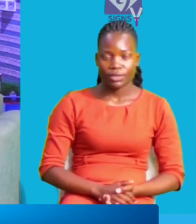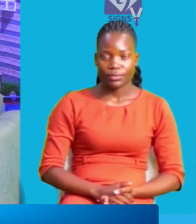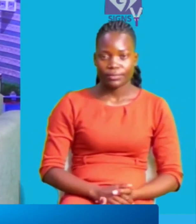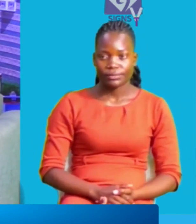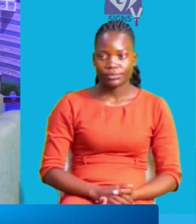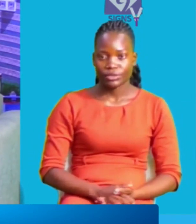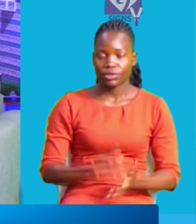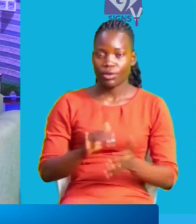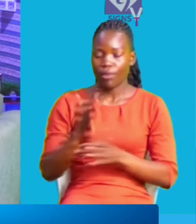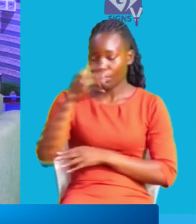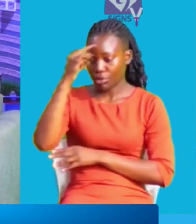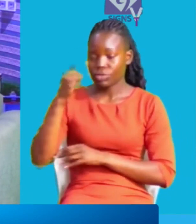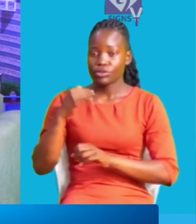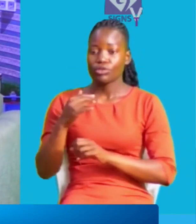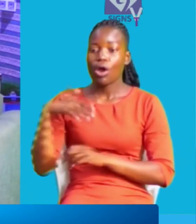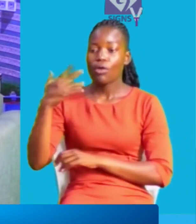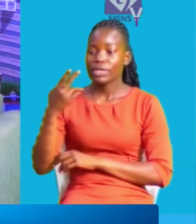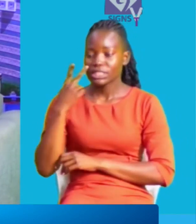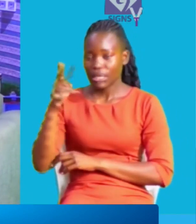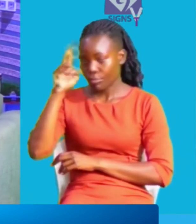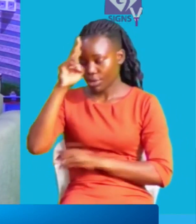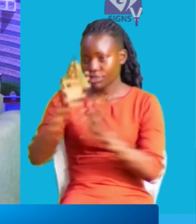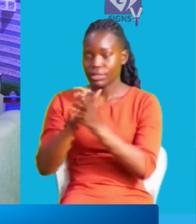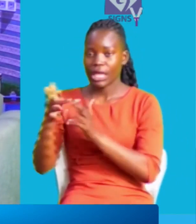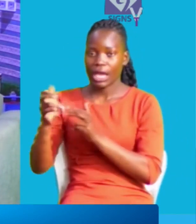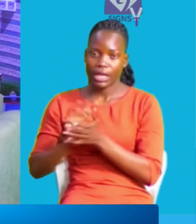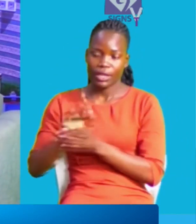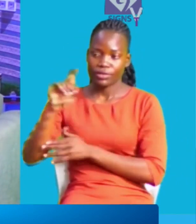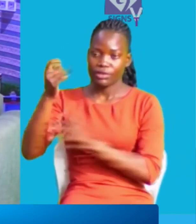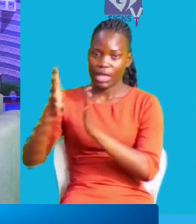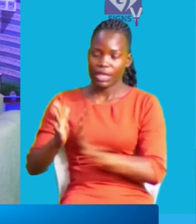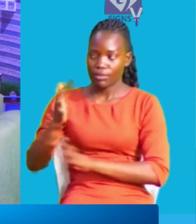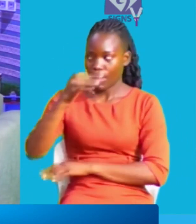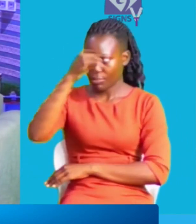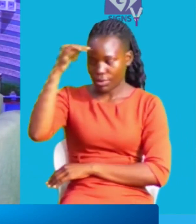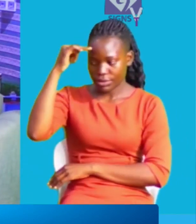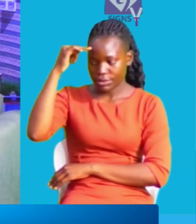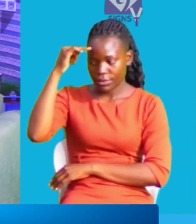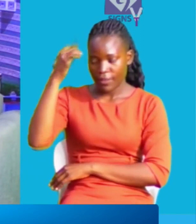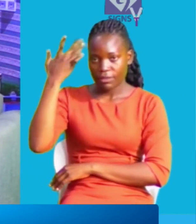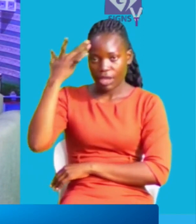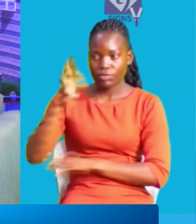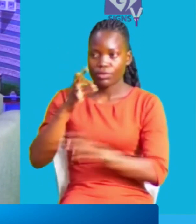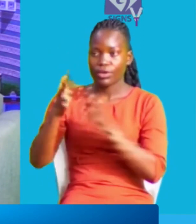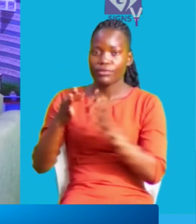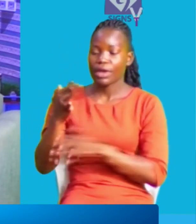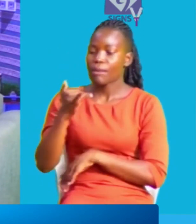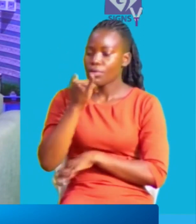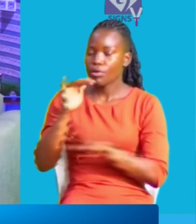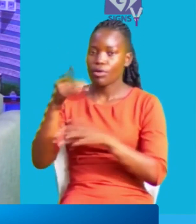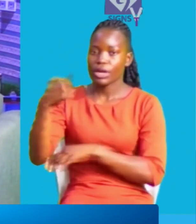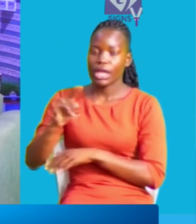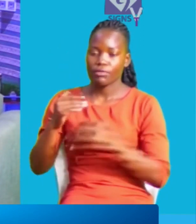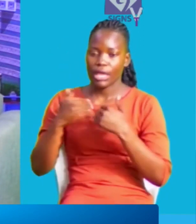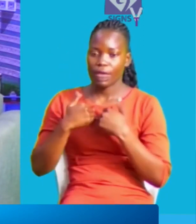man in the uniform and a gun. Yes. That's the only time the uniform is complete. Yes. A Kenyan would, because there is, I don't know if